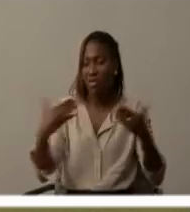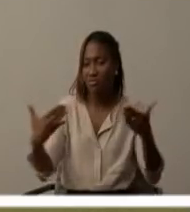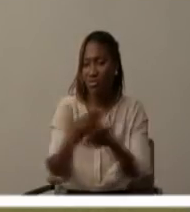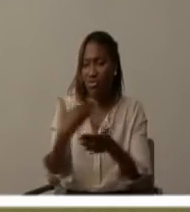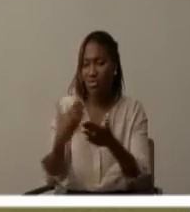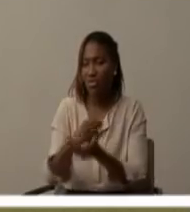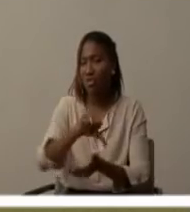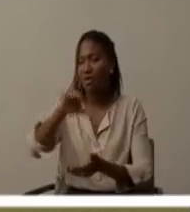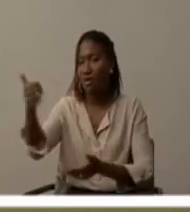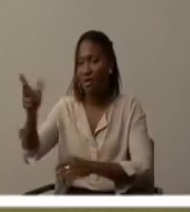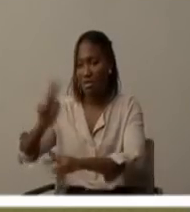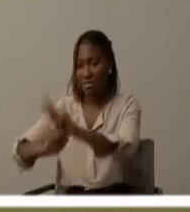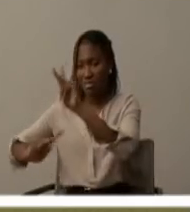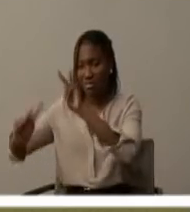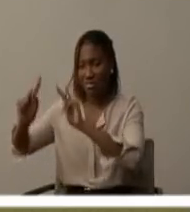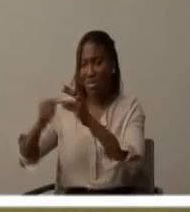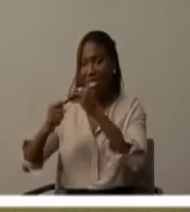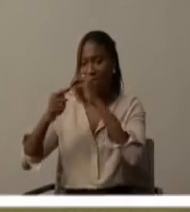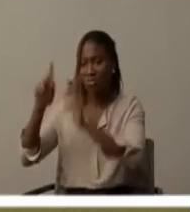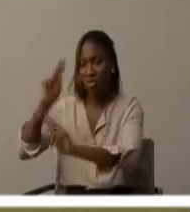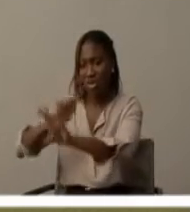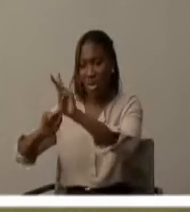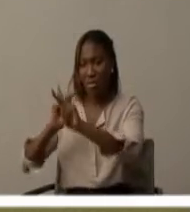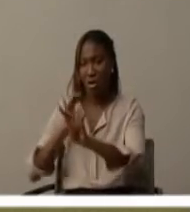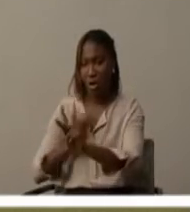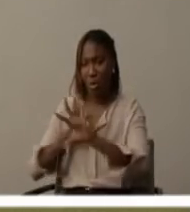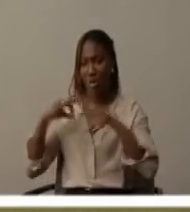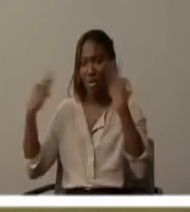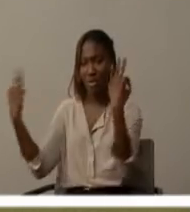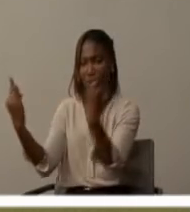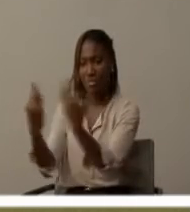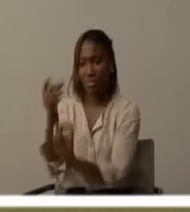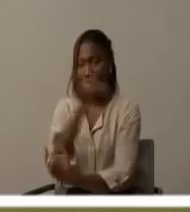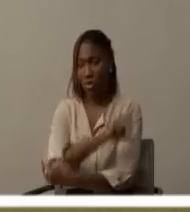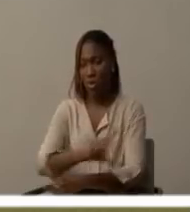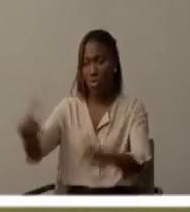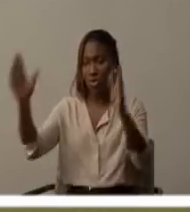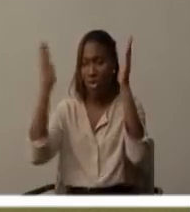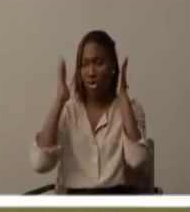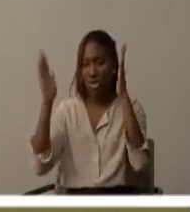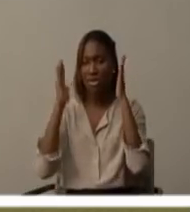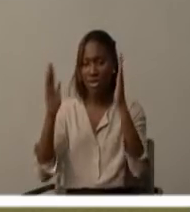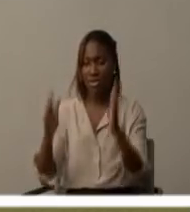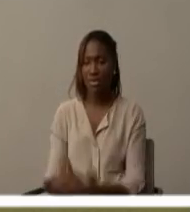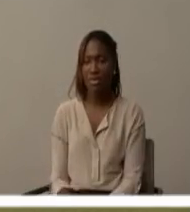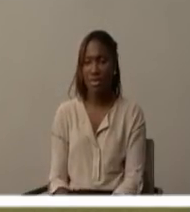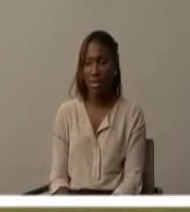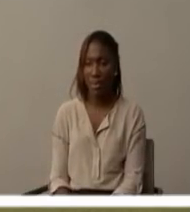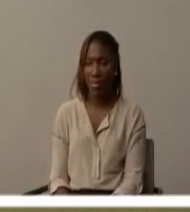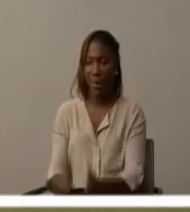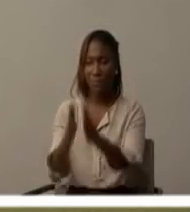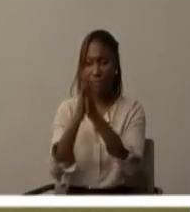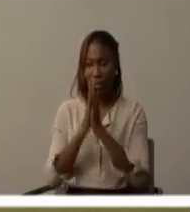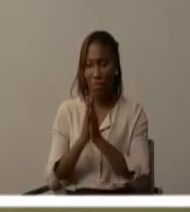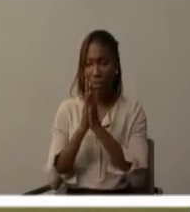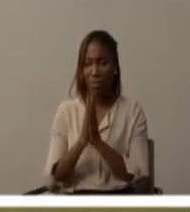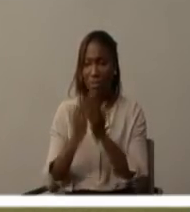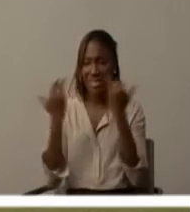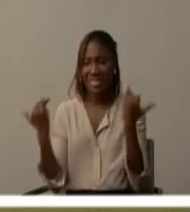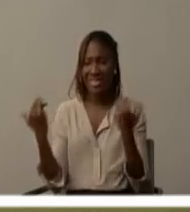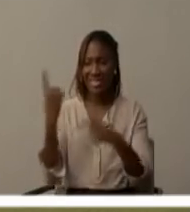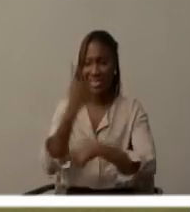people's lives, especially those close to us. Lord, hear us. Lord, graciously hear us. We pray today,